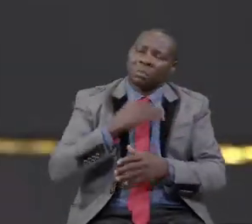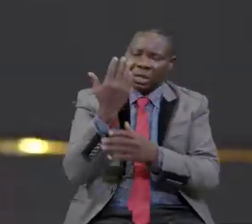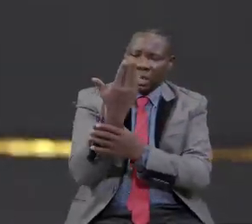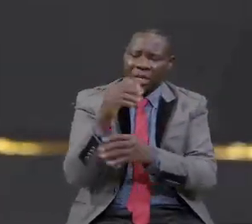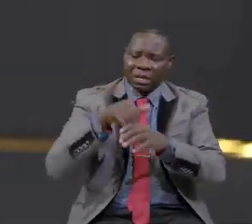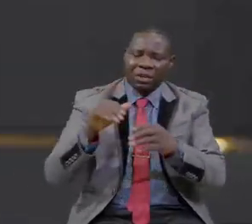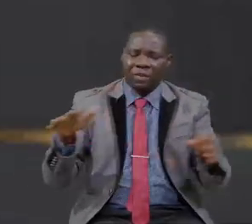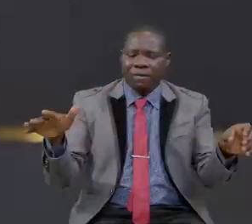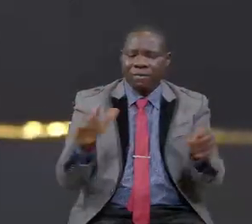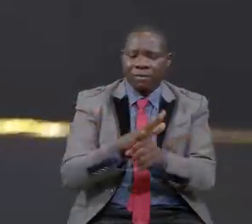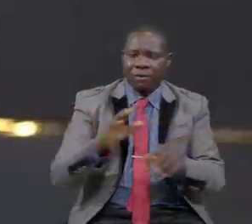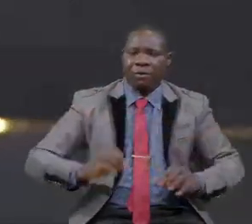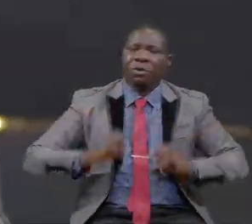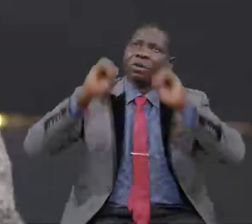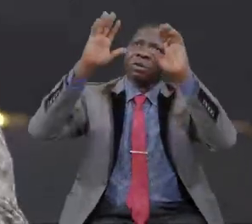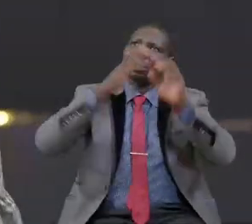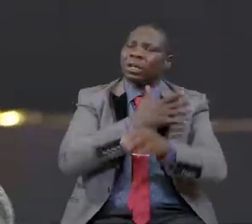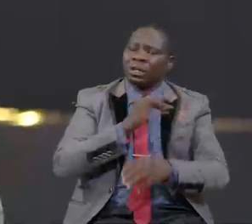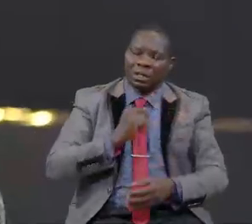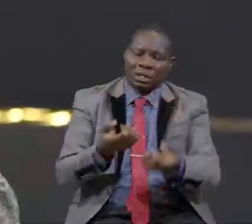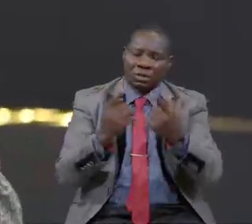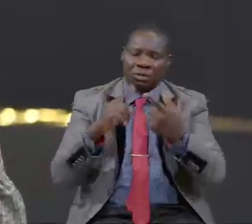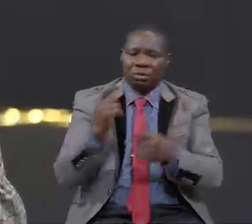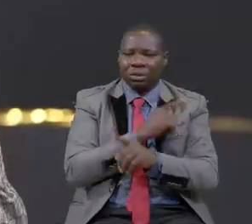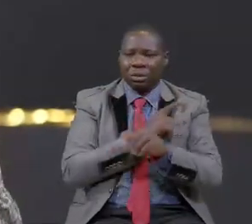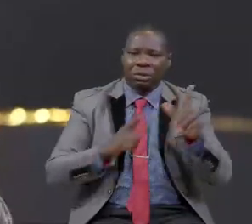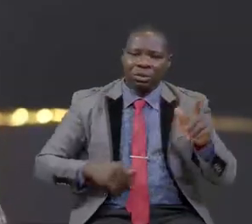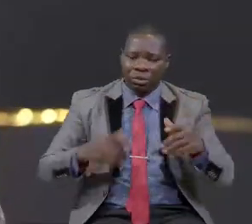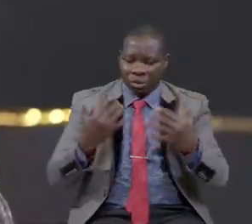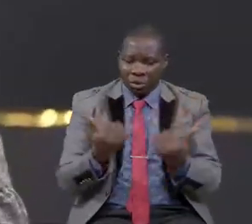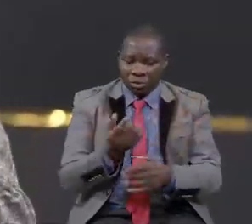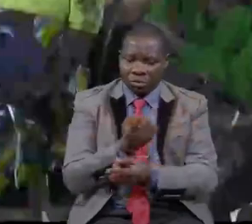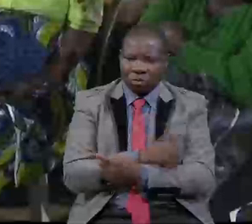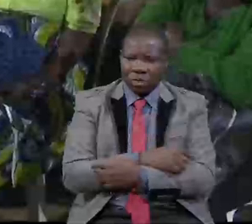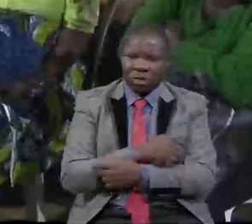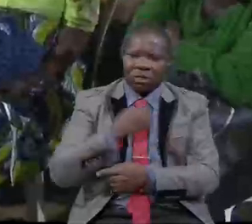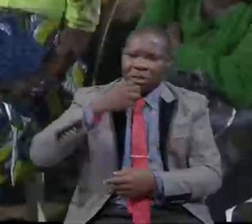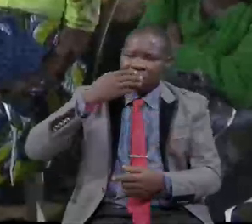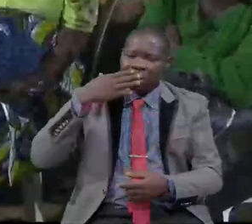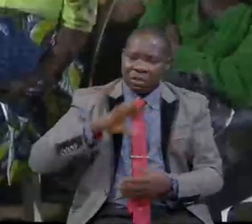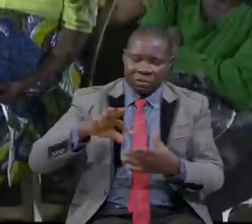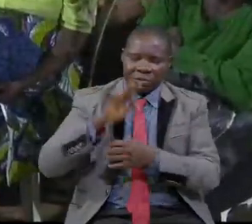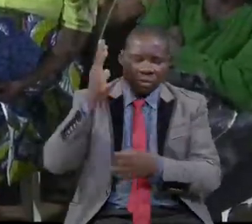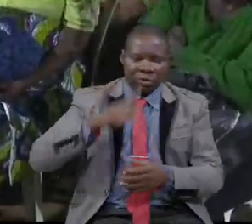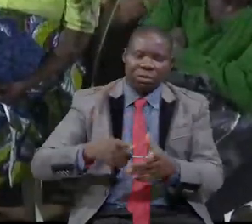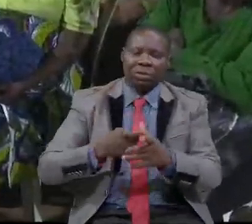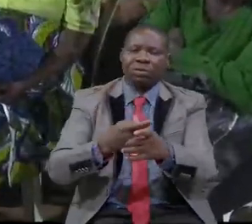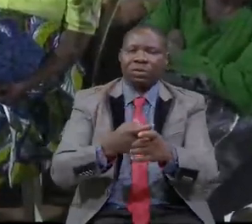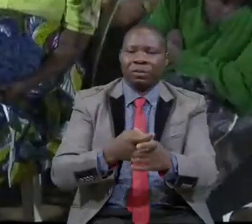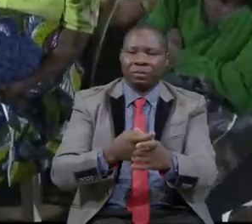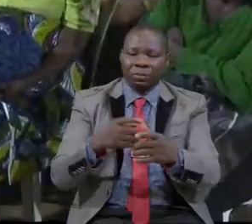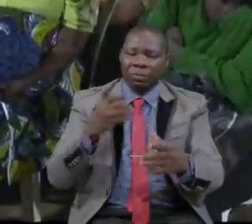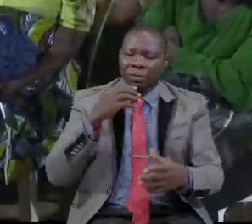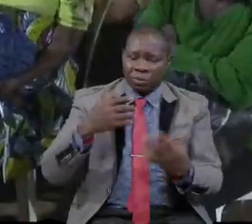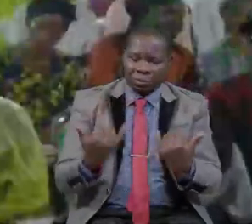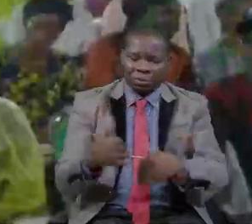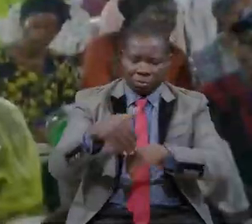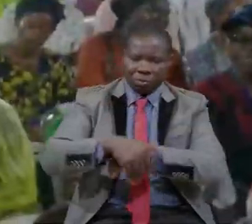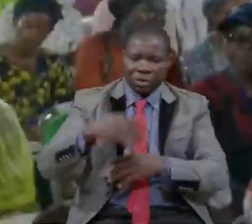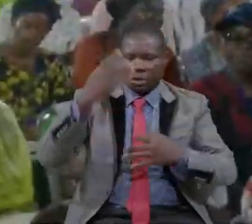Lord. Tonight, demons will flee. Tonight, diseases will be